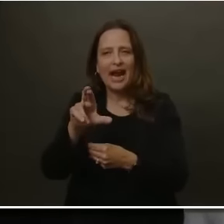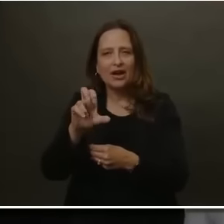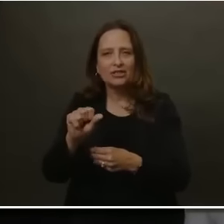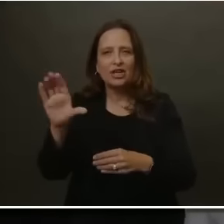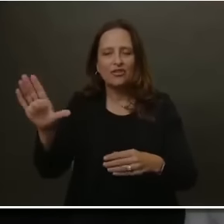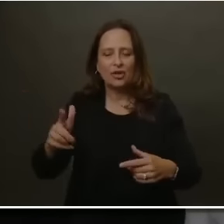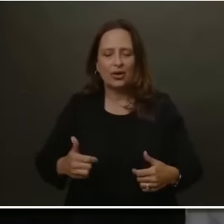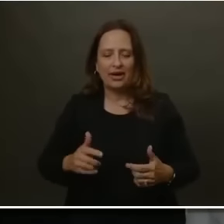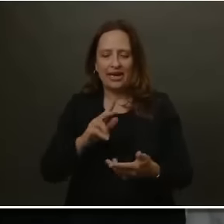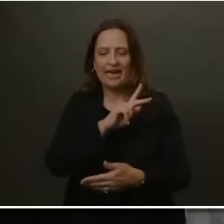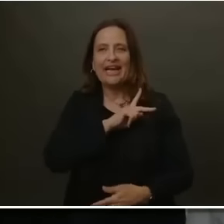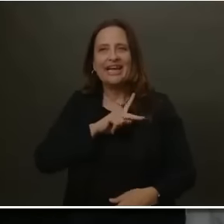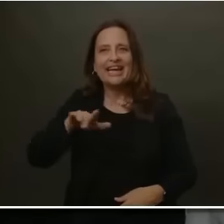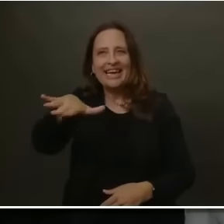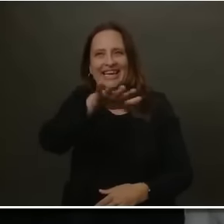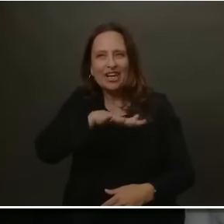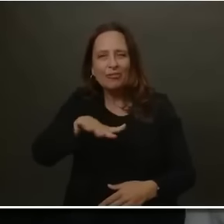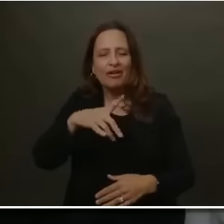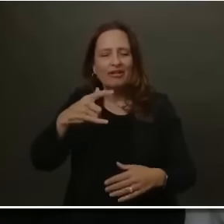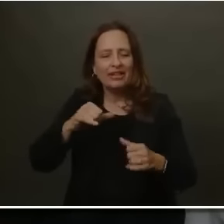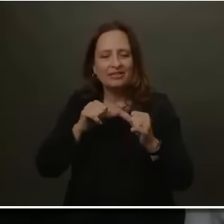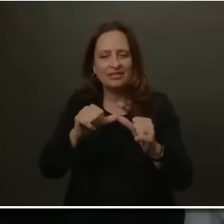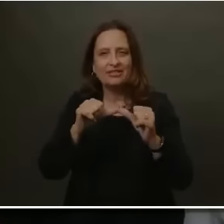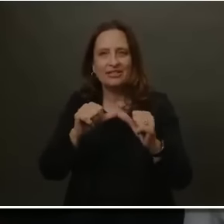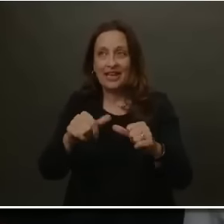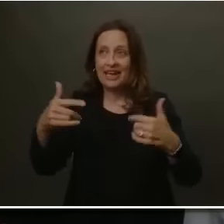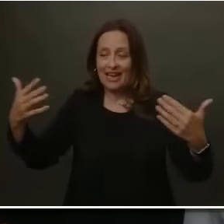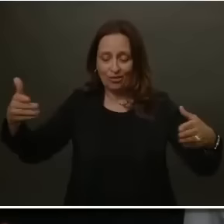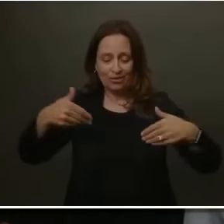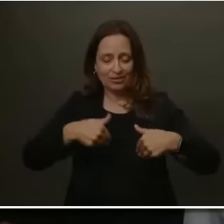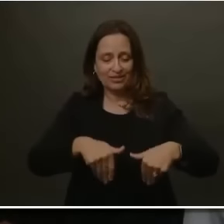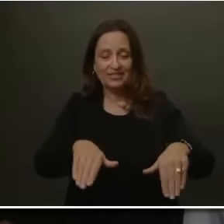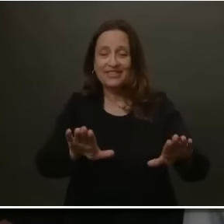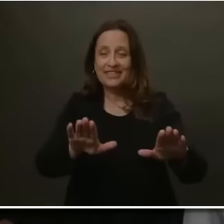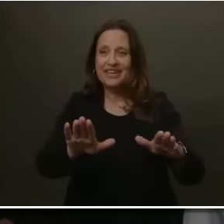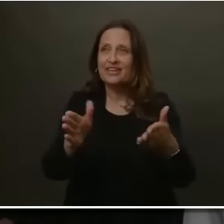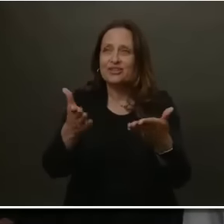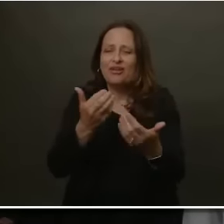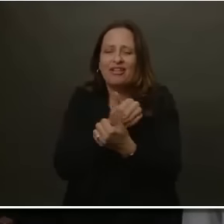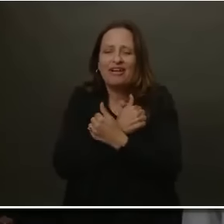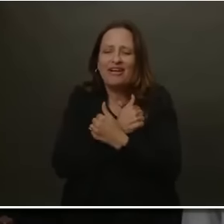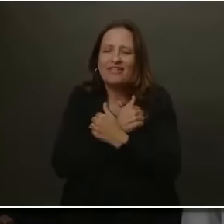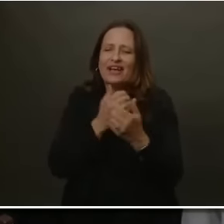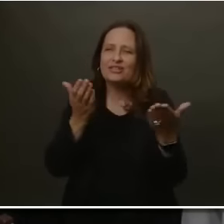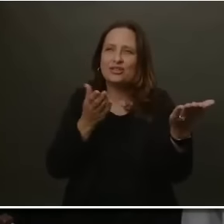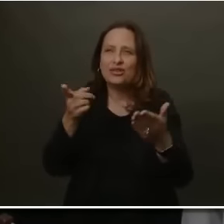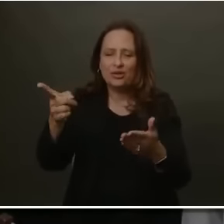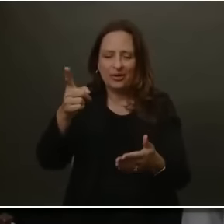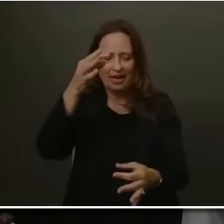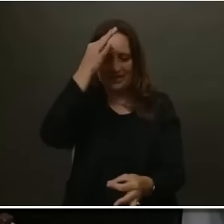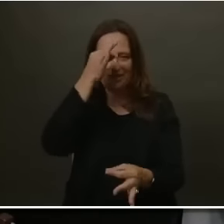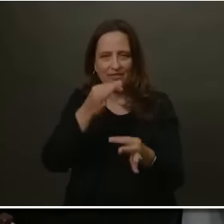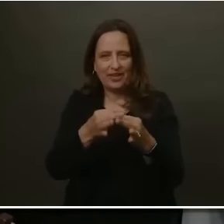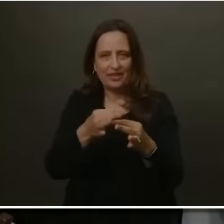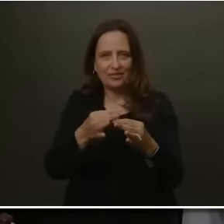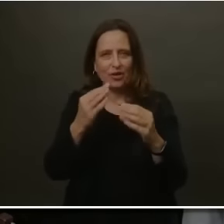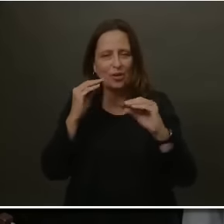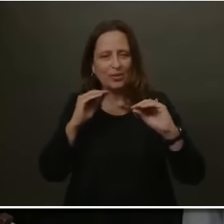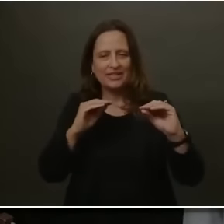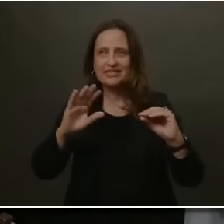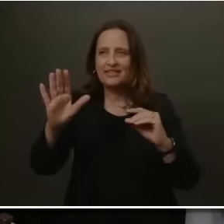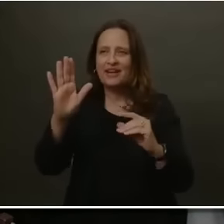work you have given us to do, to love and serve you as faithful witnesses of Christ our Lord. To